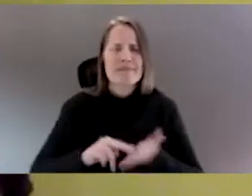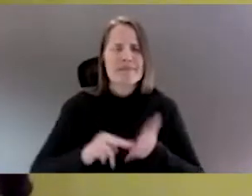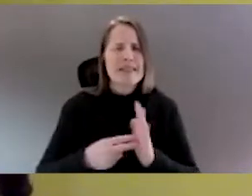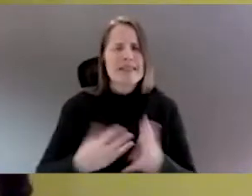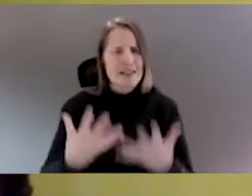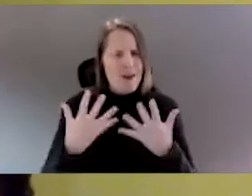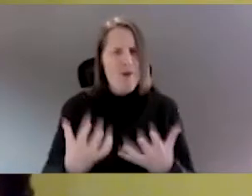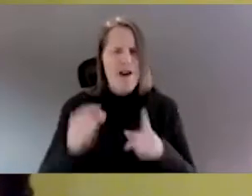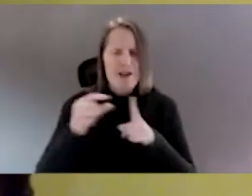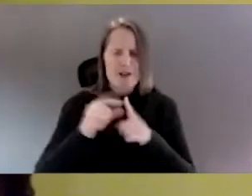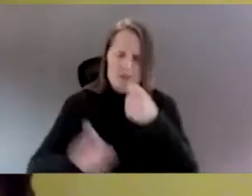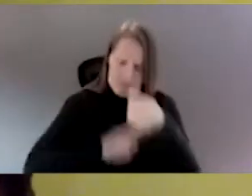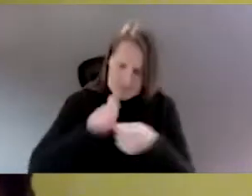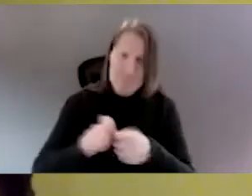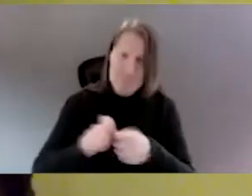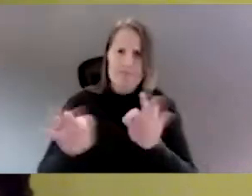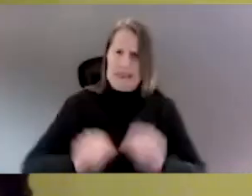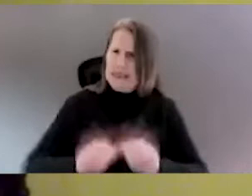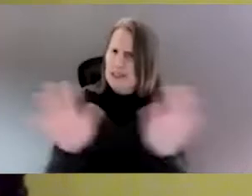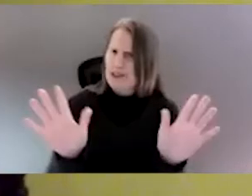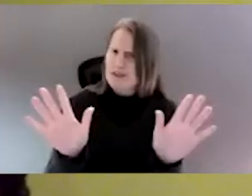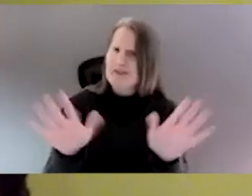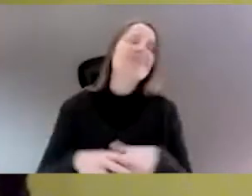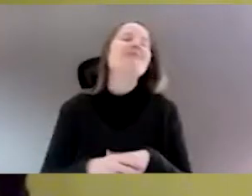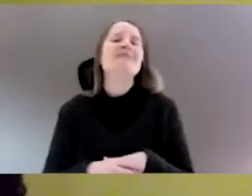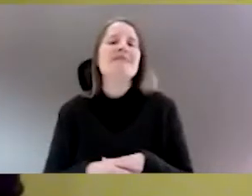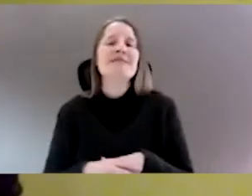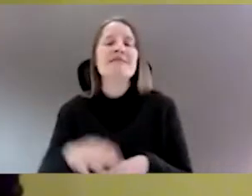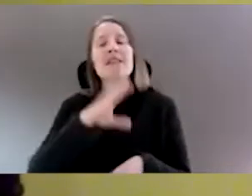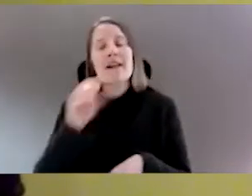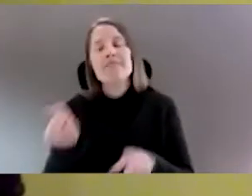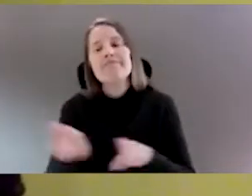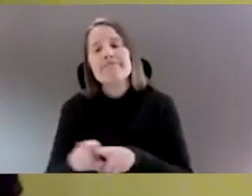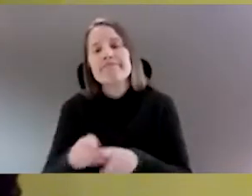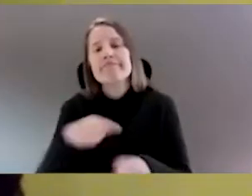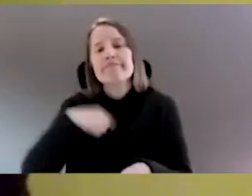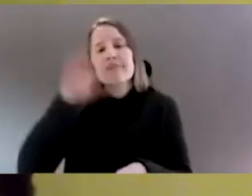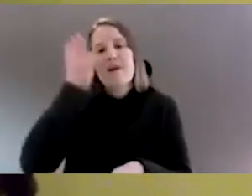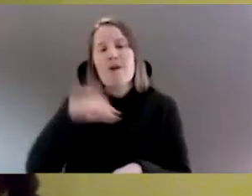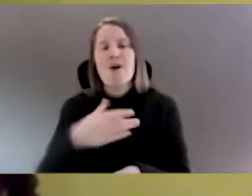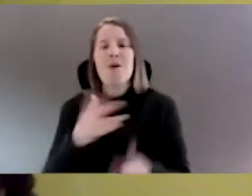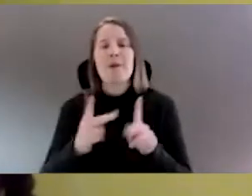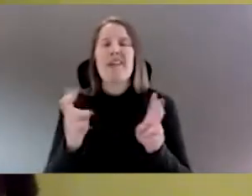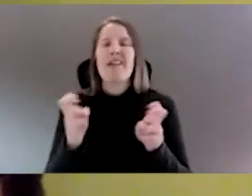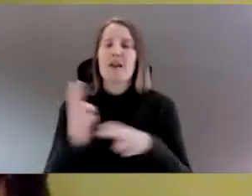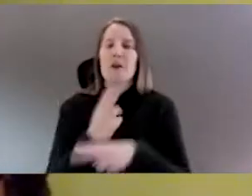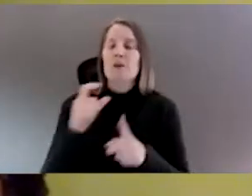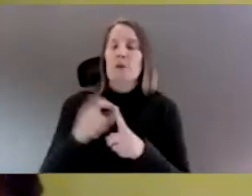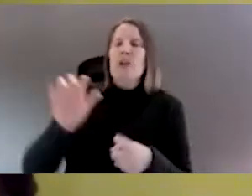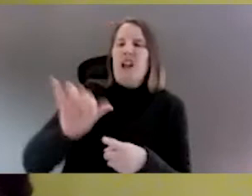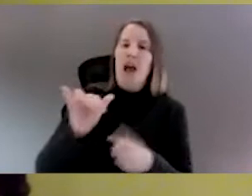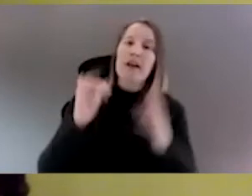defined. And I also know the tendency to use words like diversity,